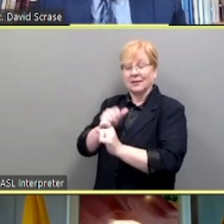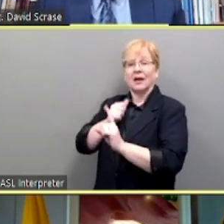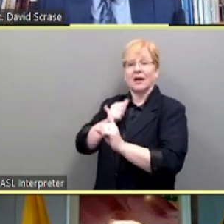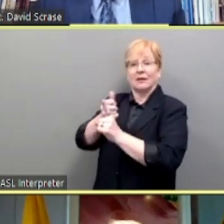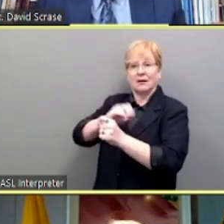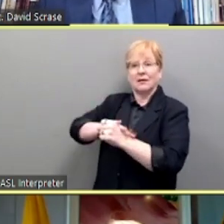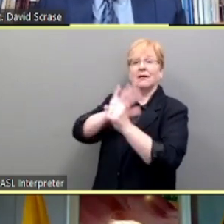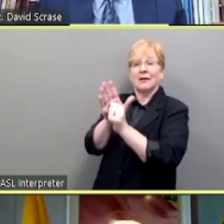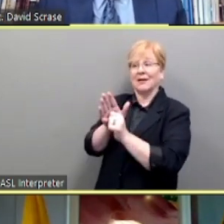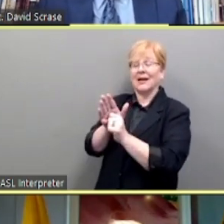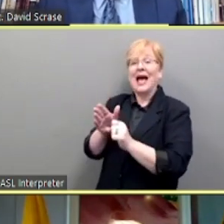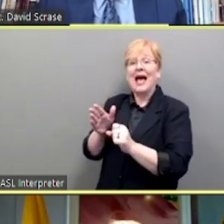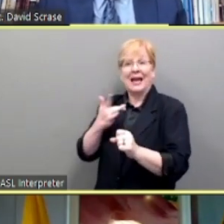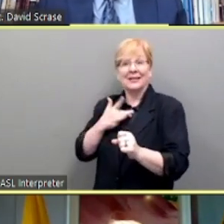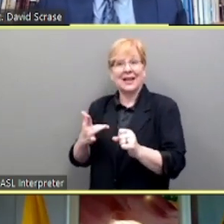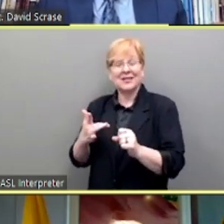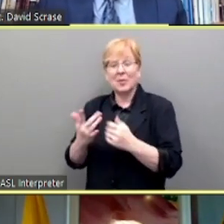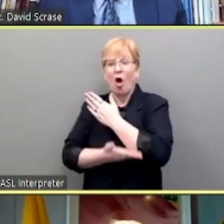one of my friends,